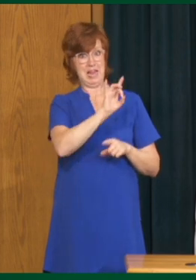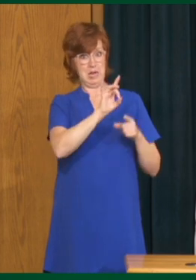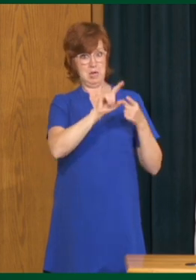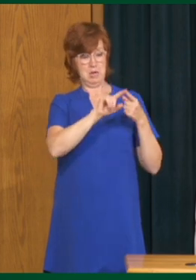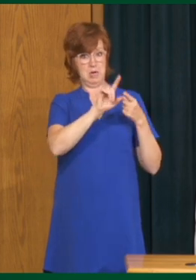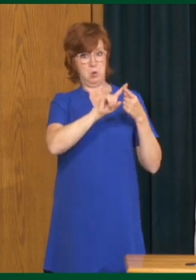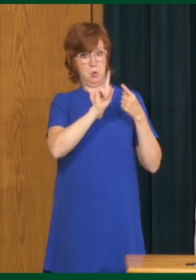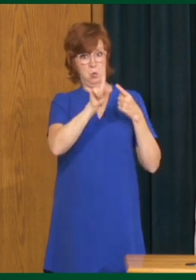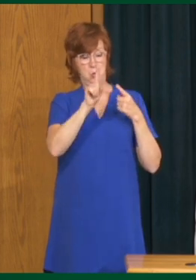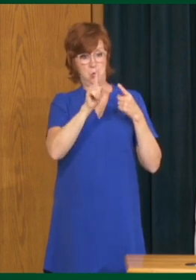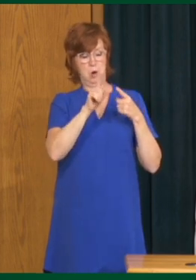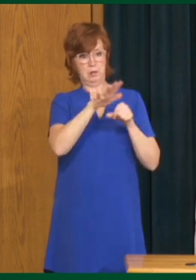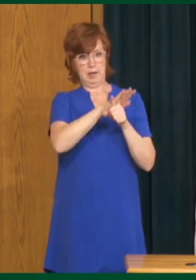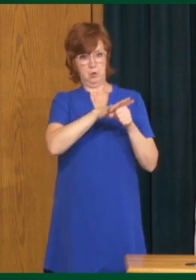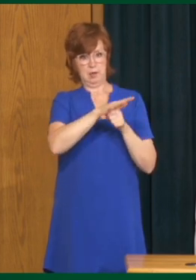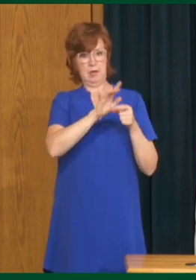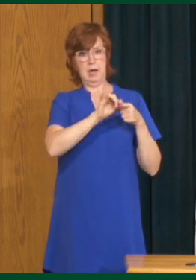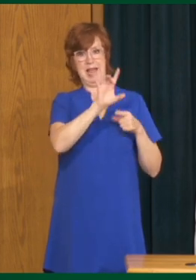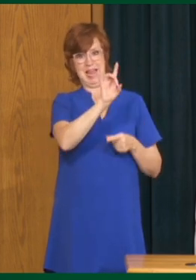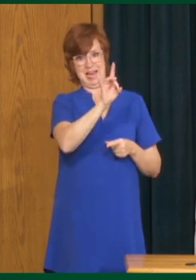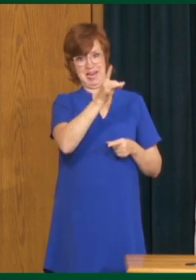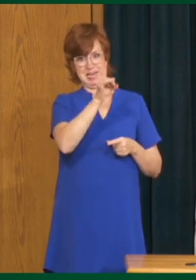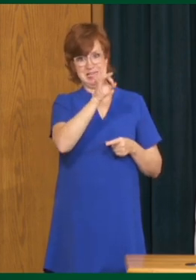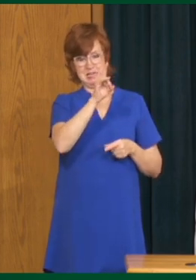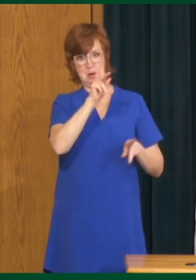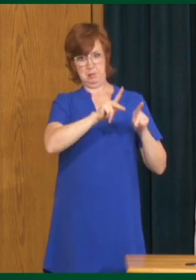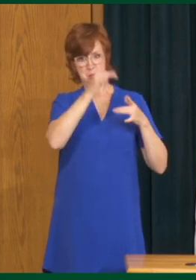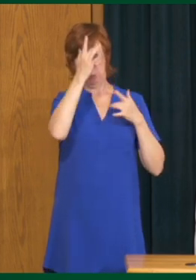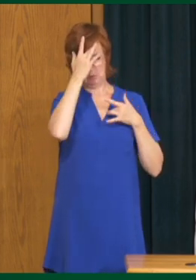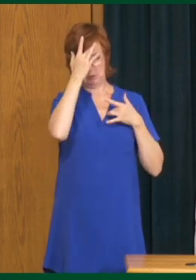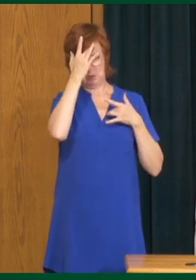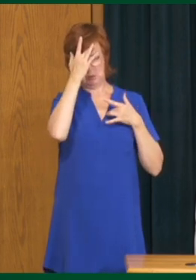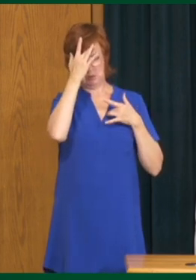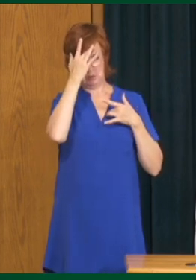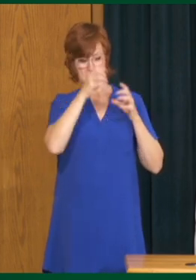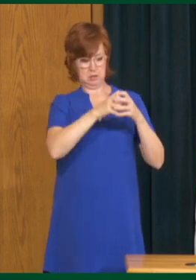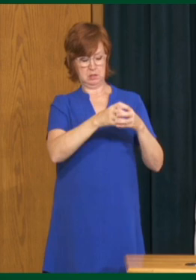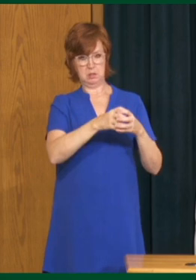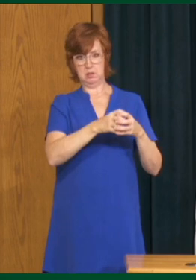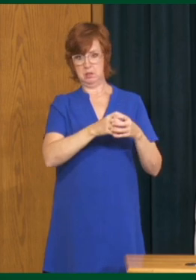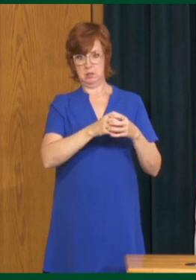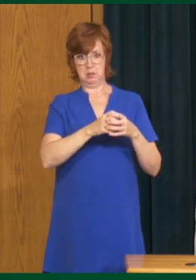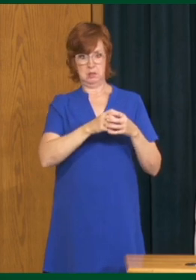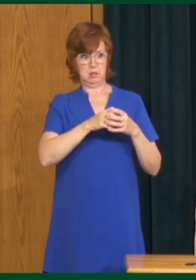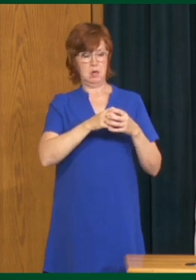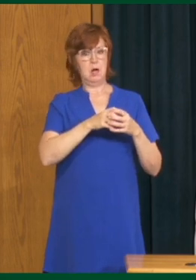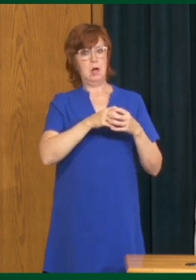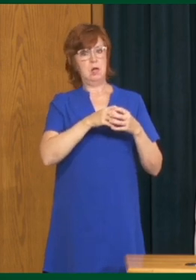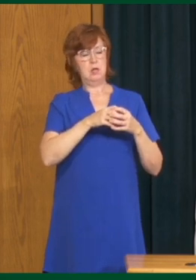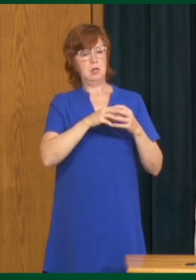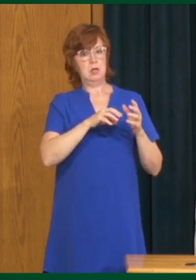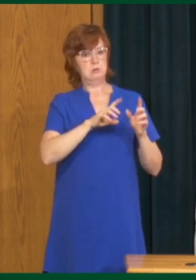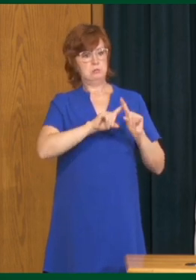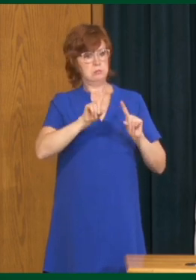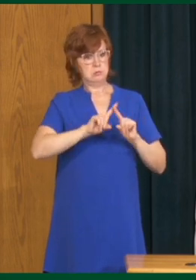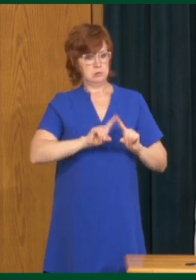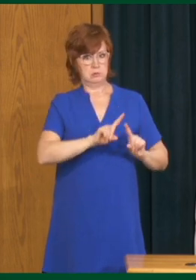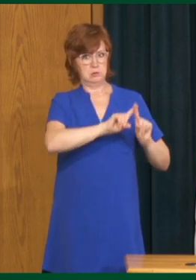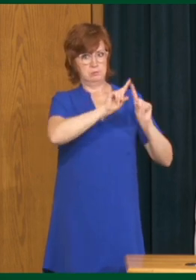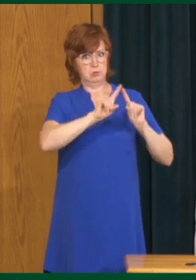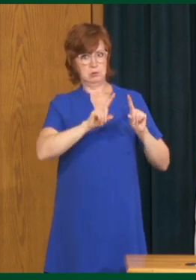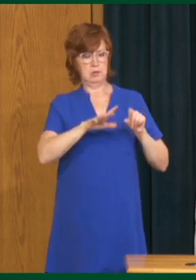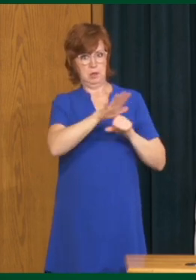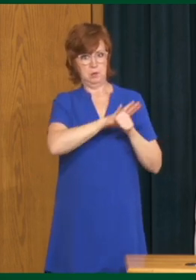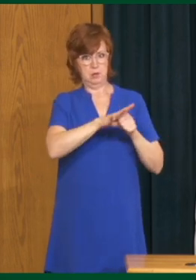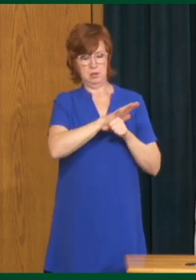in the community. They are not linked to any other cases, so they are individuals who may be working in different settings. So related to